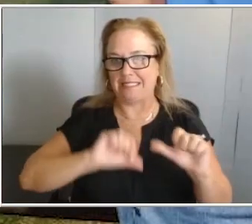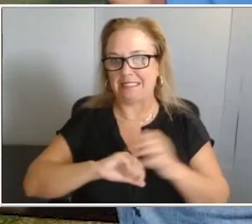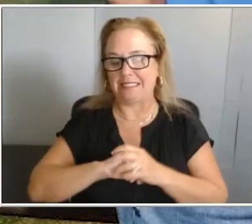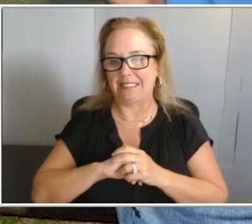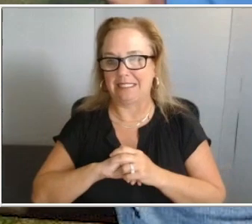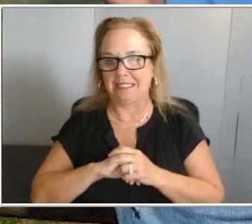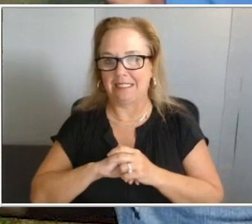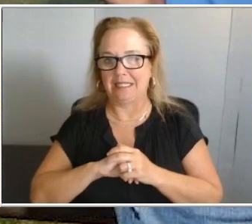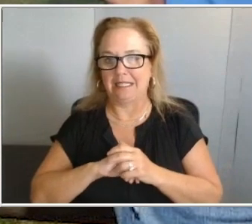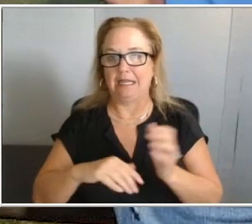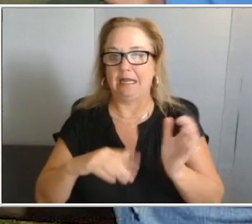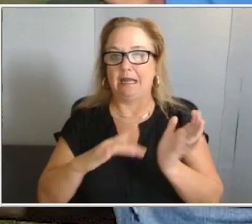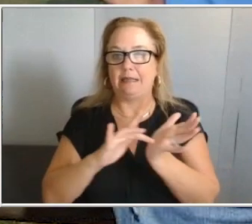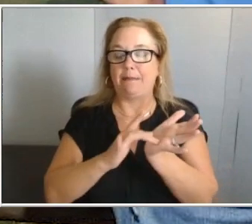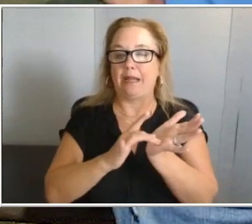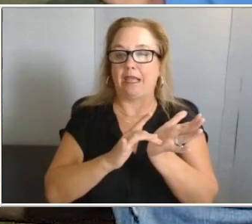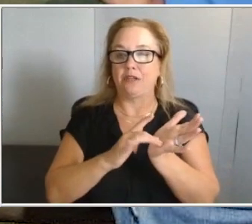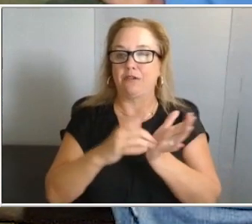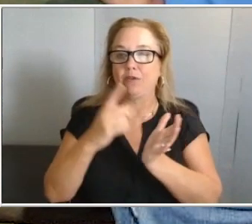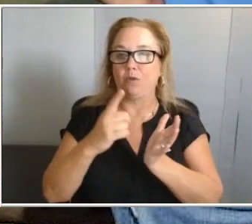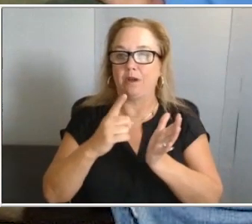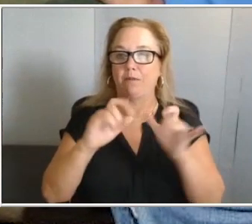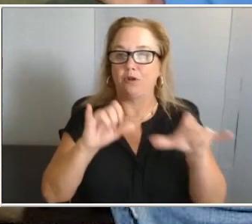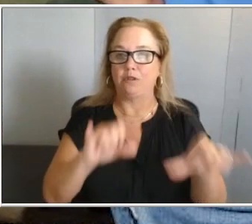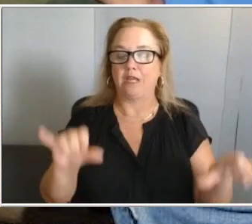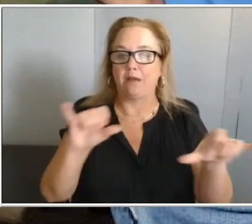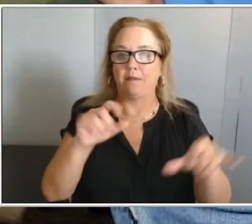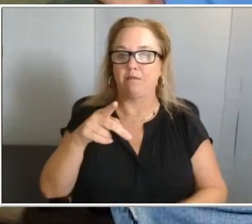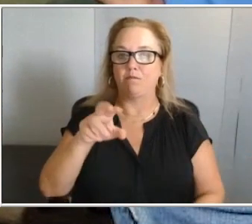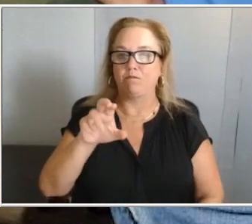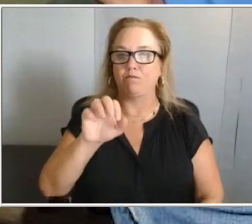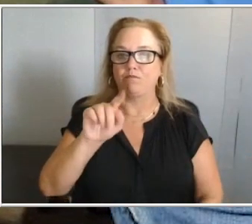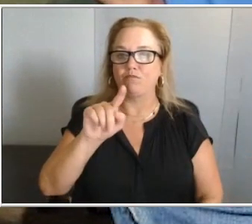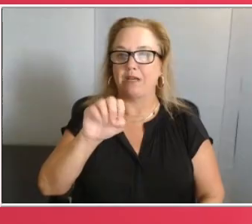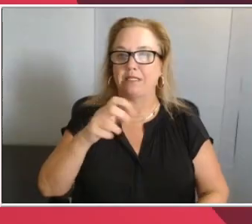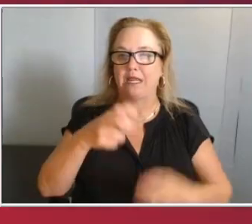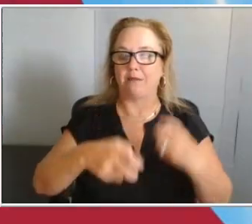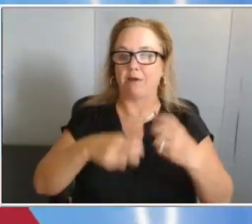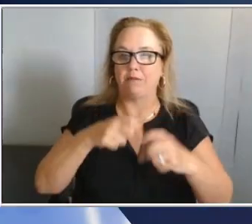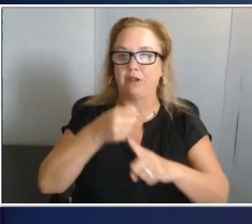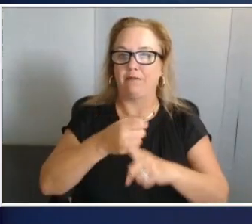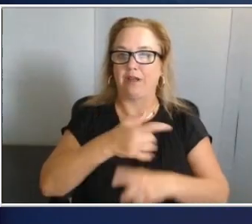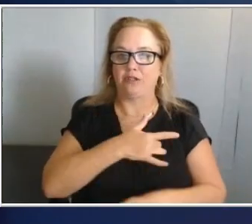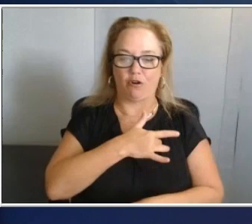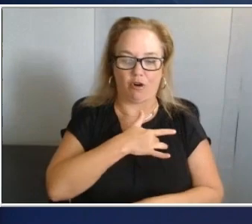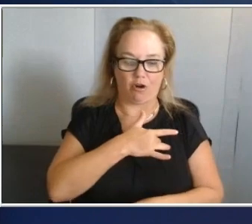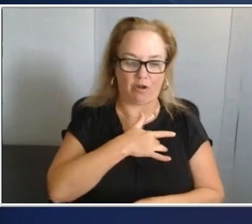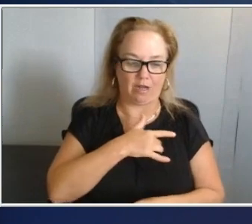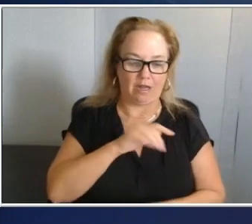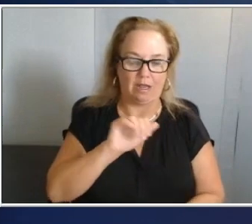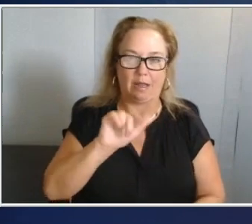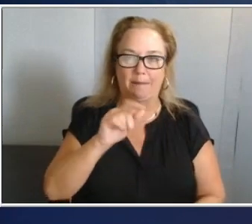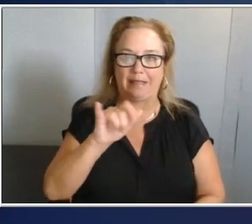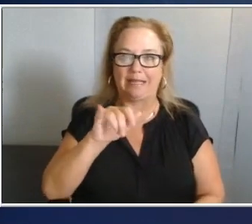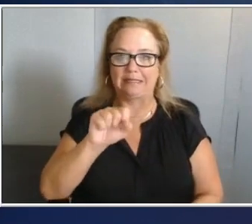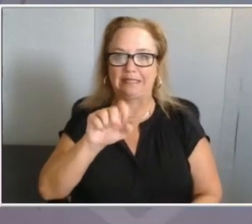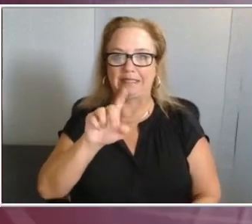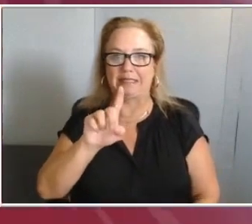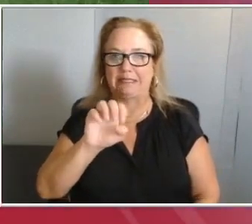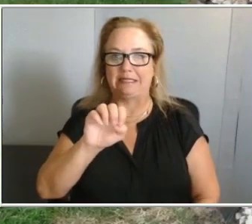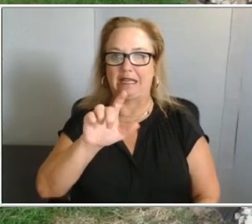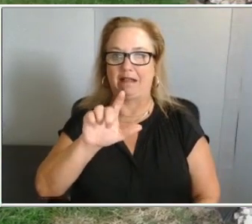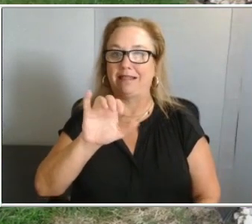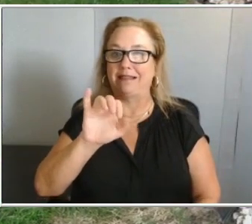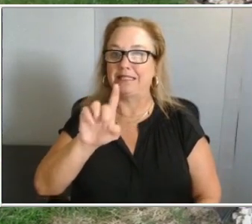The medication for one of the most common prostate problems could affect your heart. I'm Alexis Del Cid on the next All Things